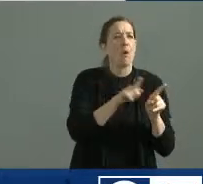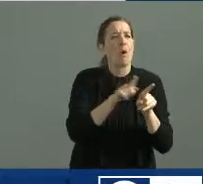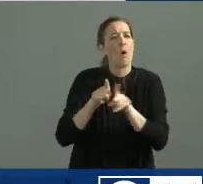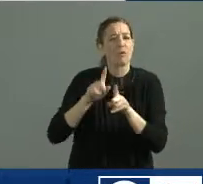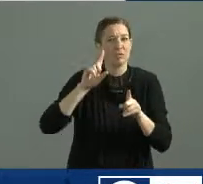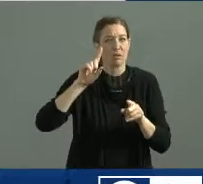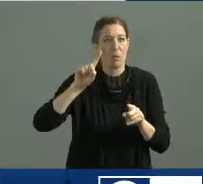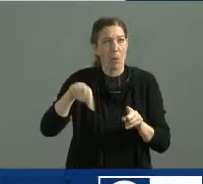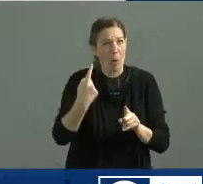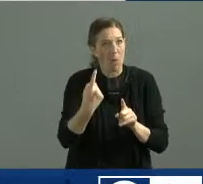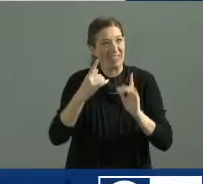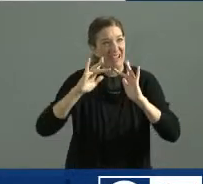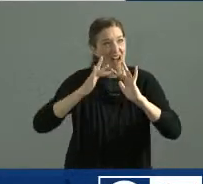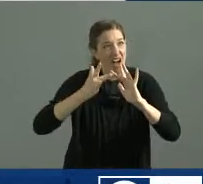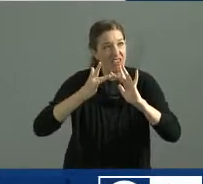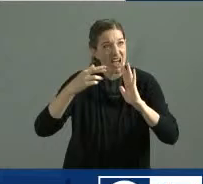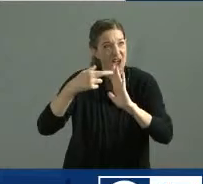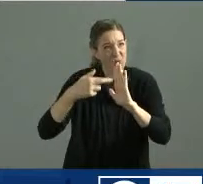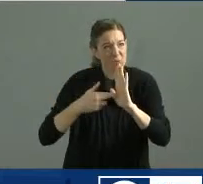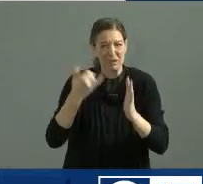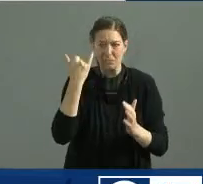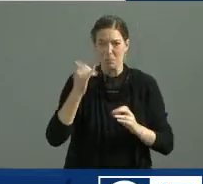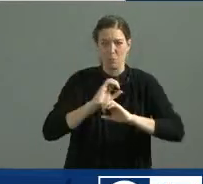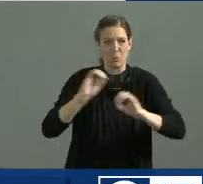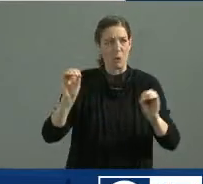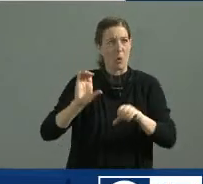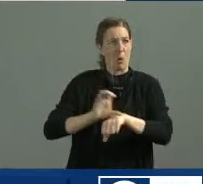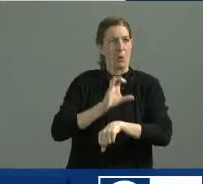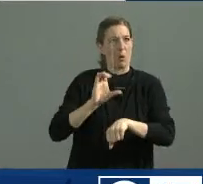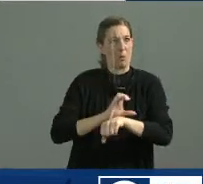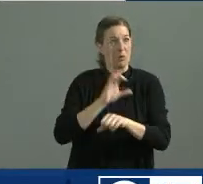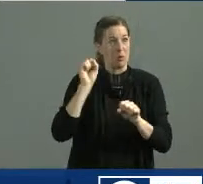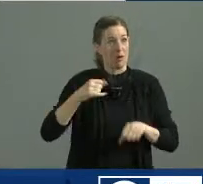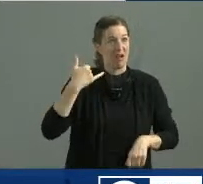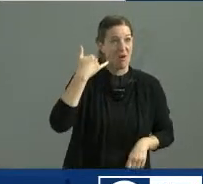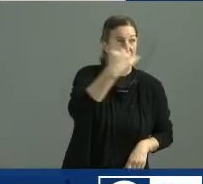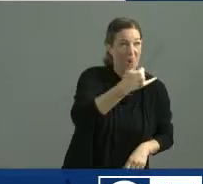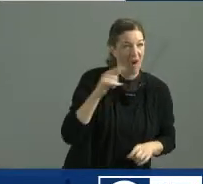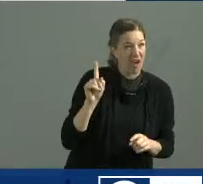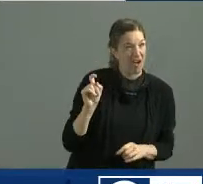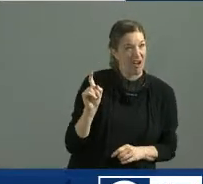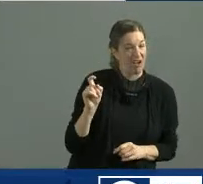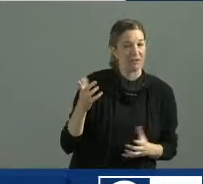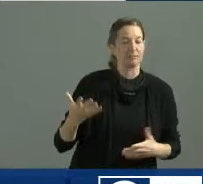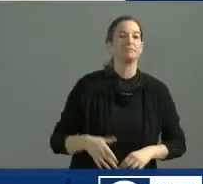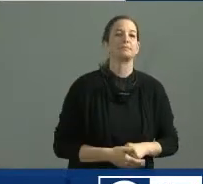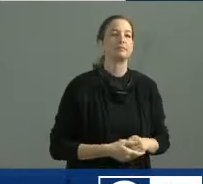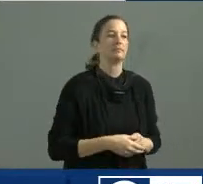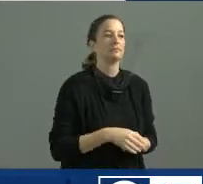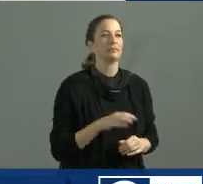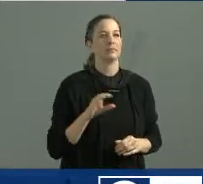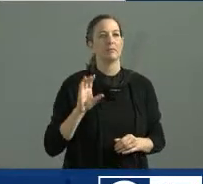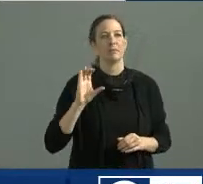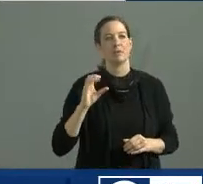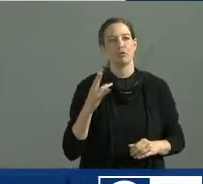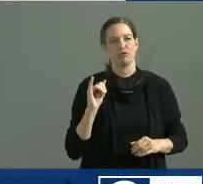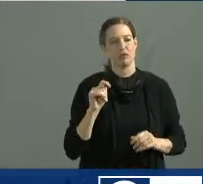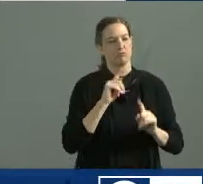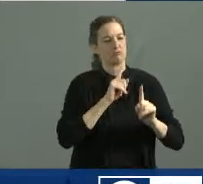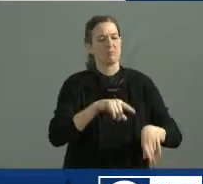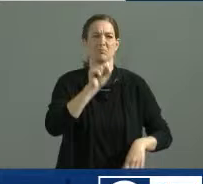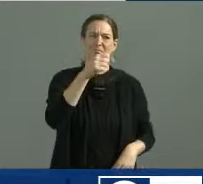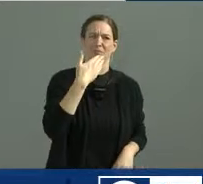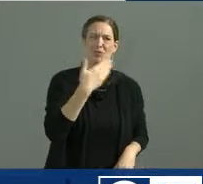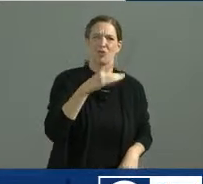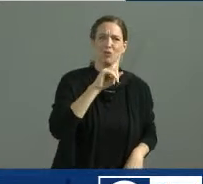to register for those folks if they don't have a computer, internet, so on? Yeah, absolutely. That is a great question. So starting on Monday